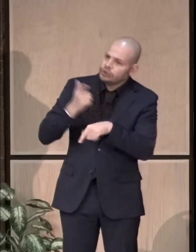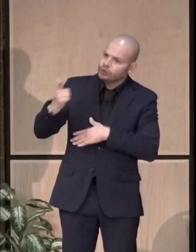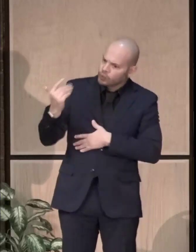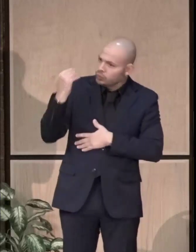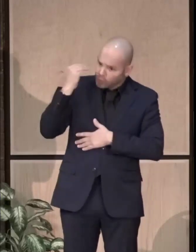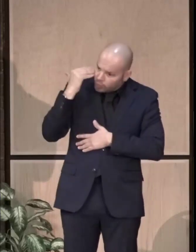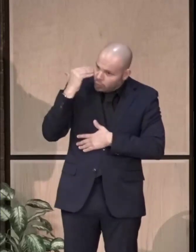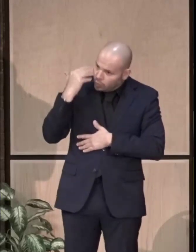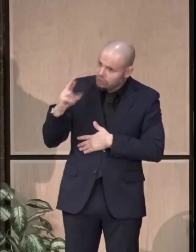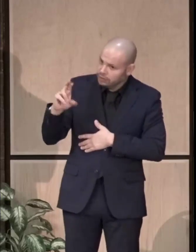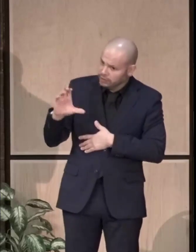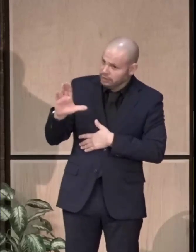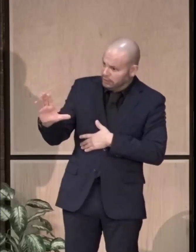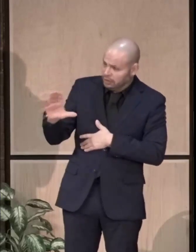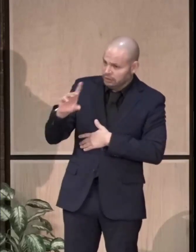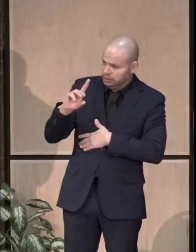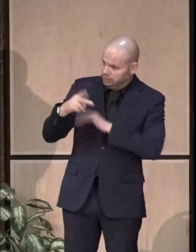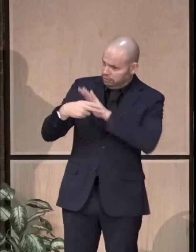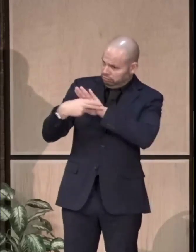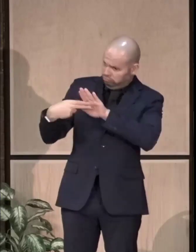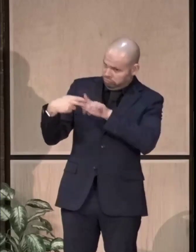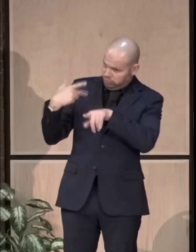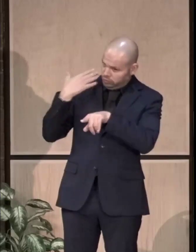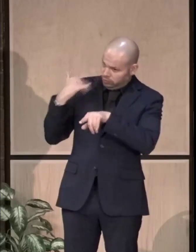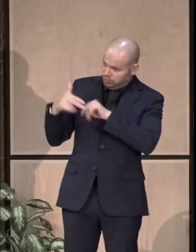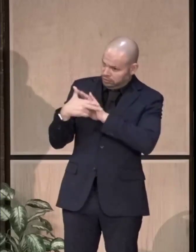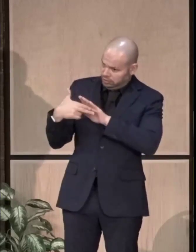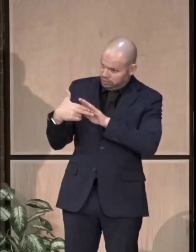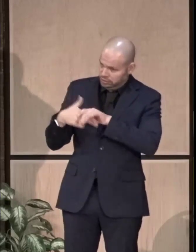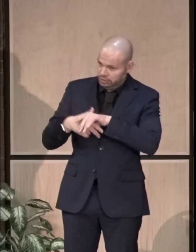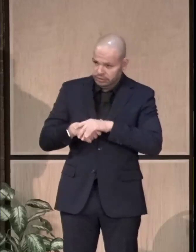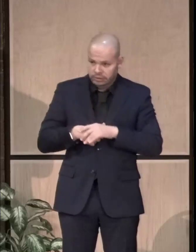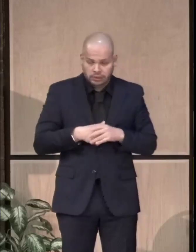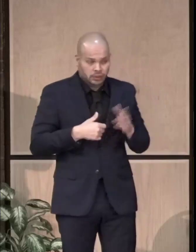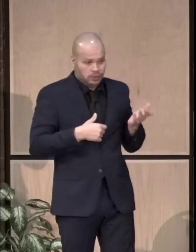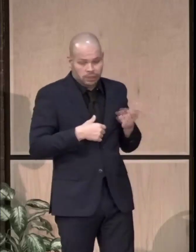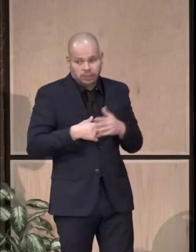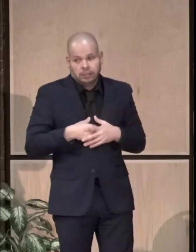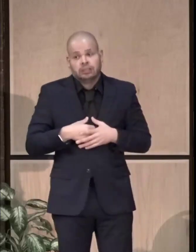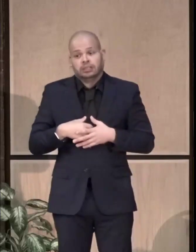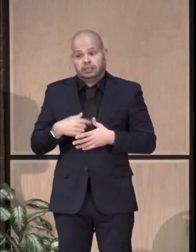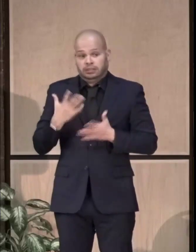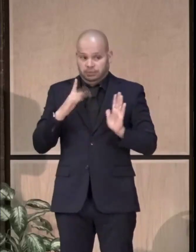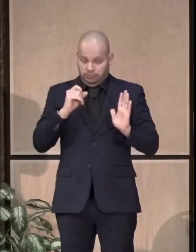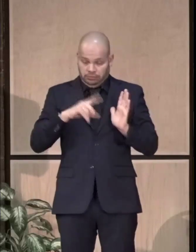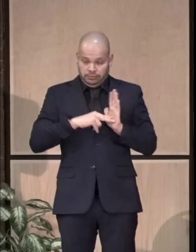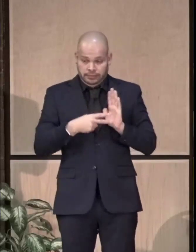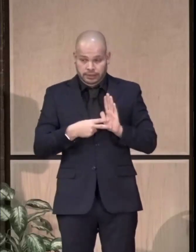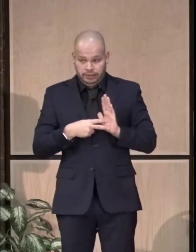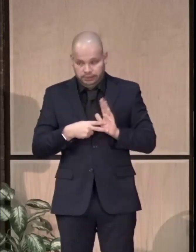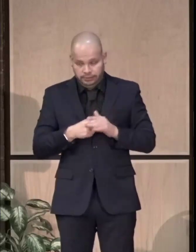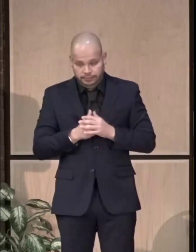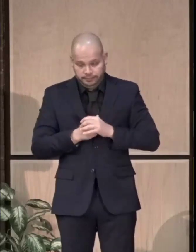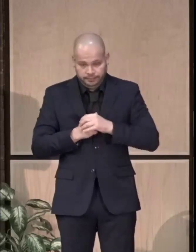What I was referring to this was that after being released from the, or during my time